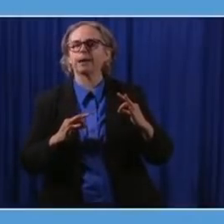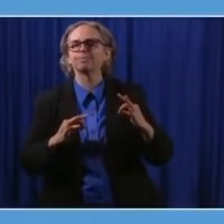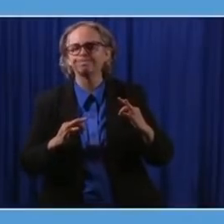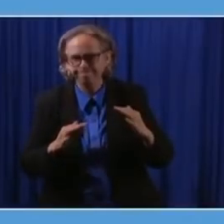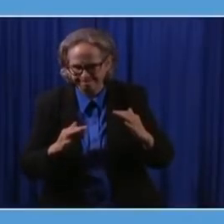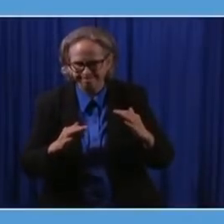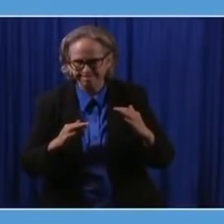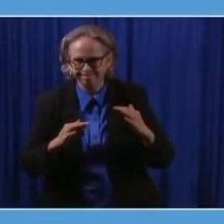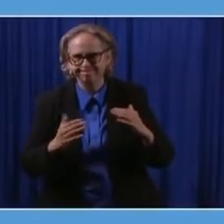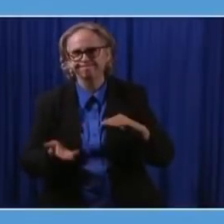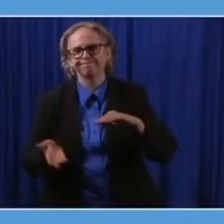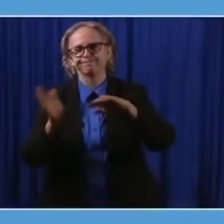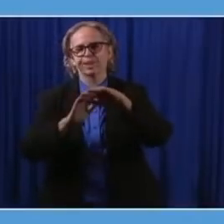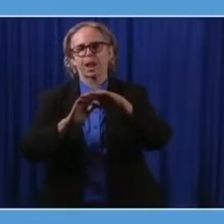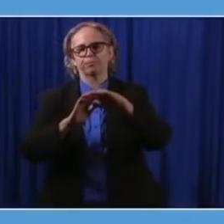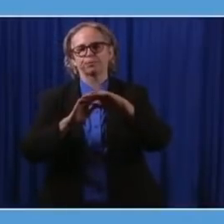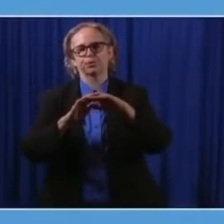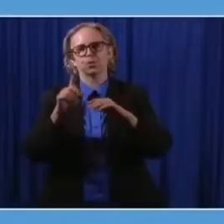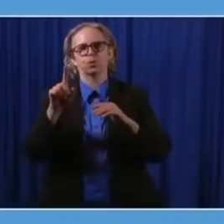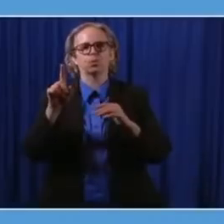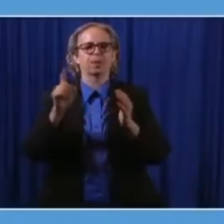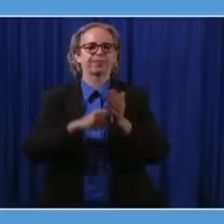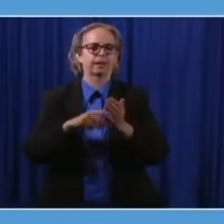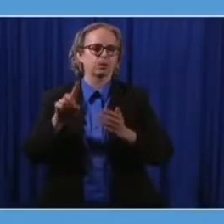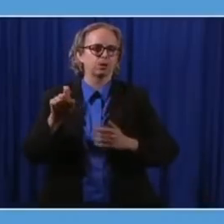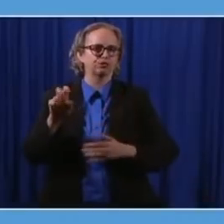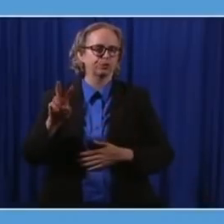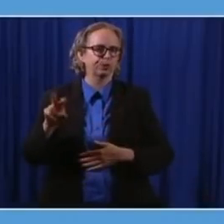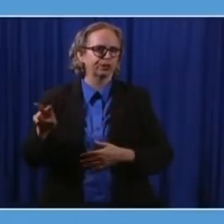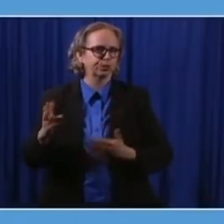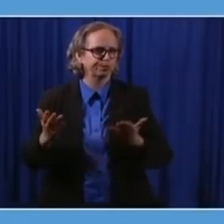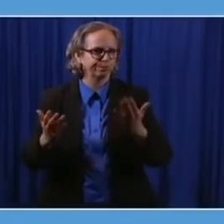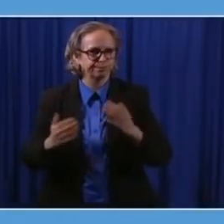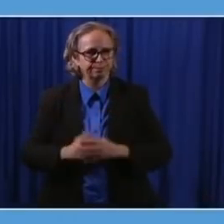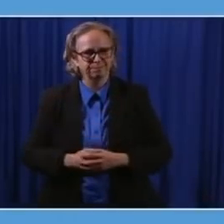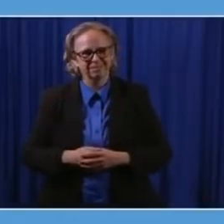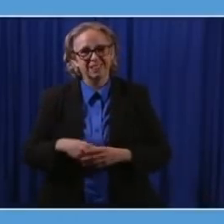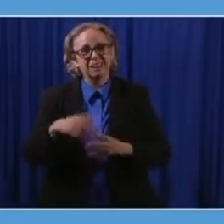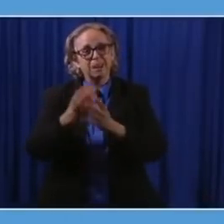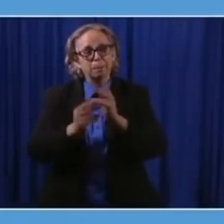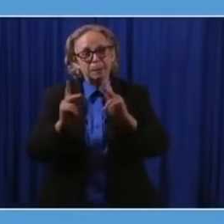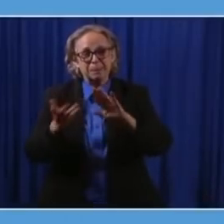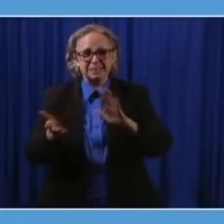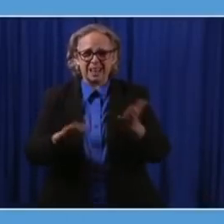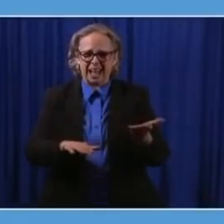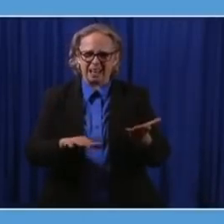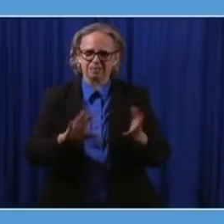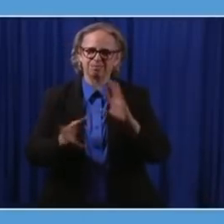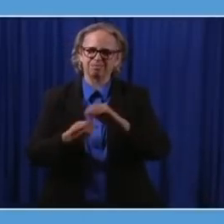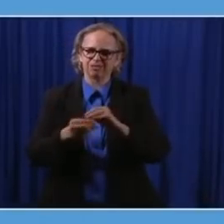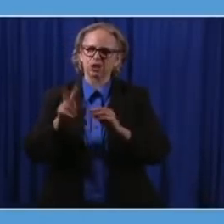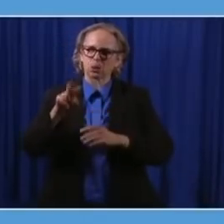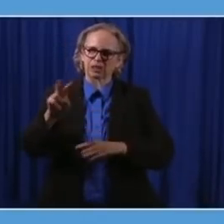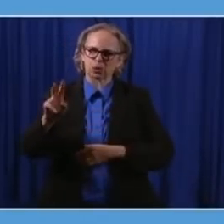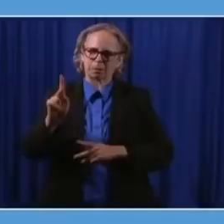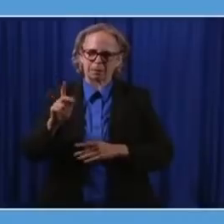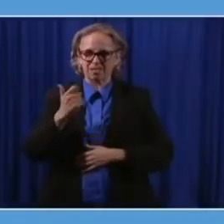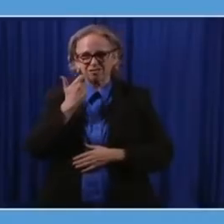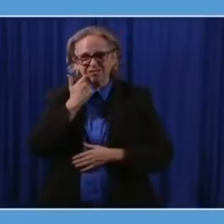it's flipped back up here. Number of deaths, tragically 22 in the last 24 hours have been